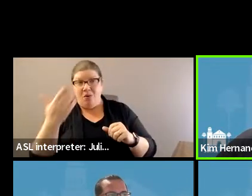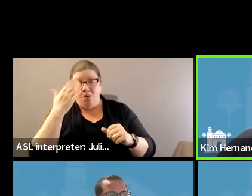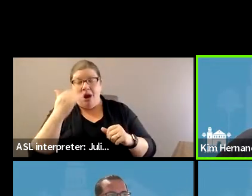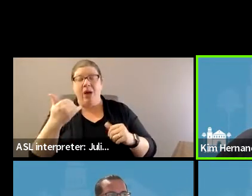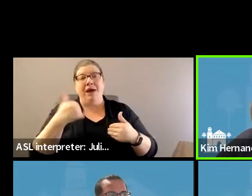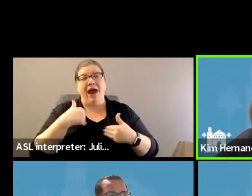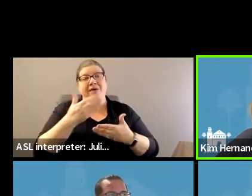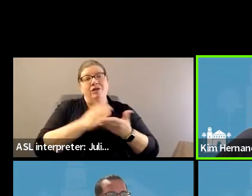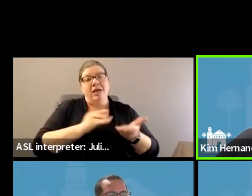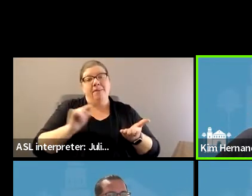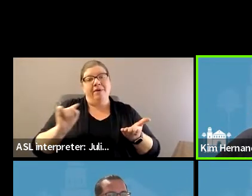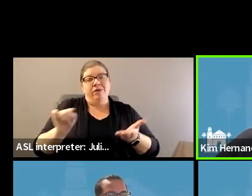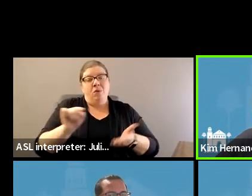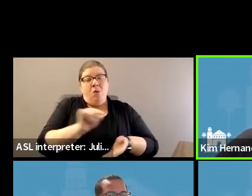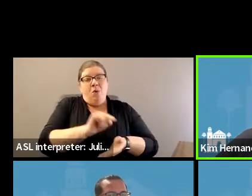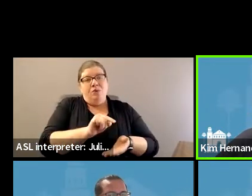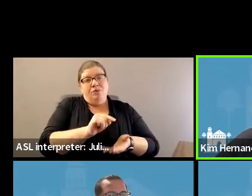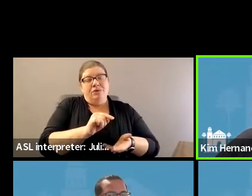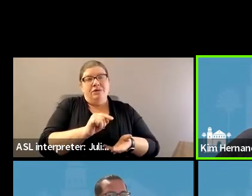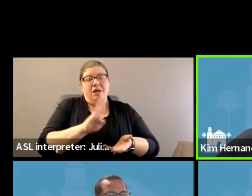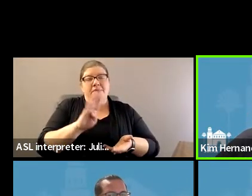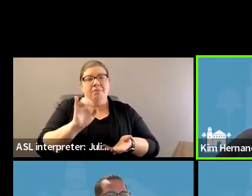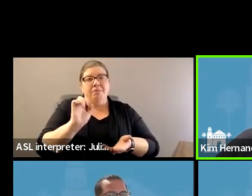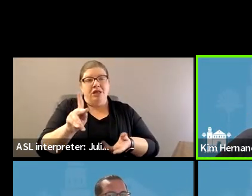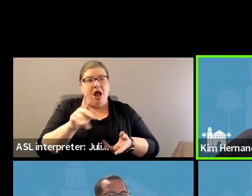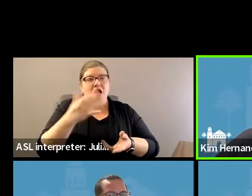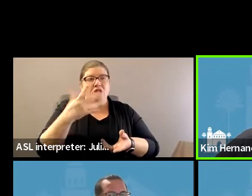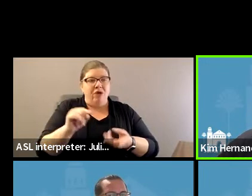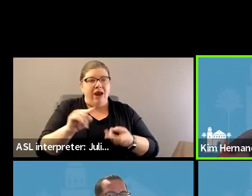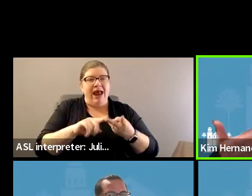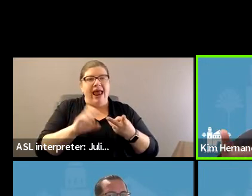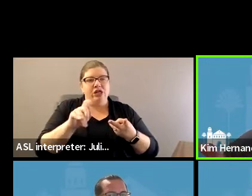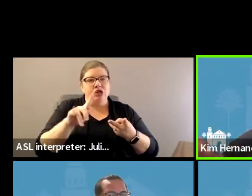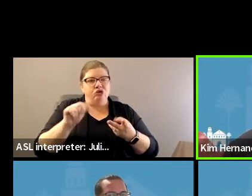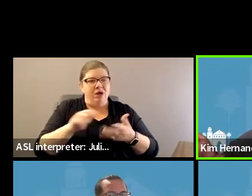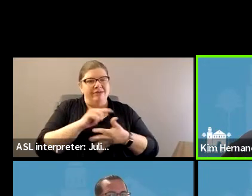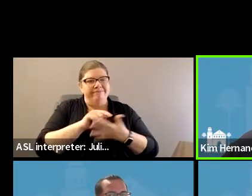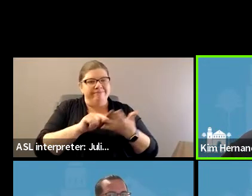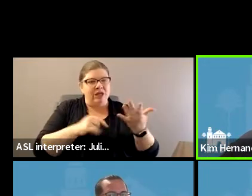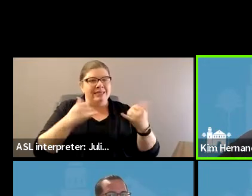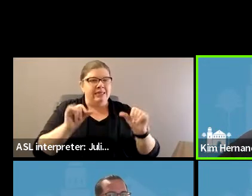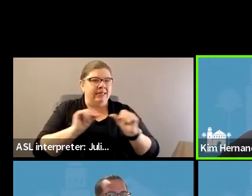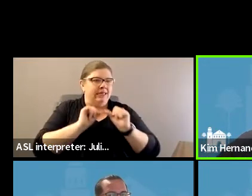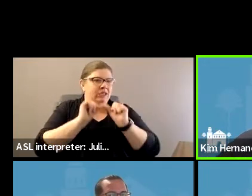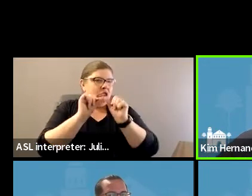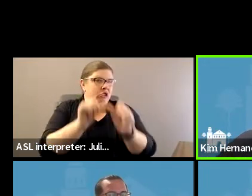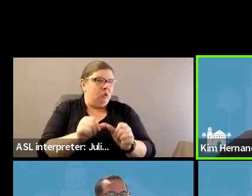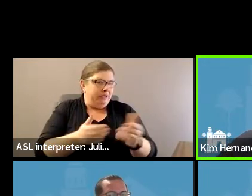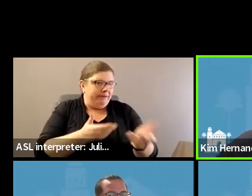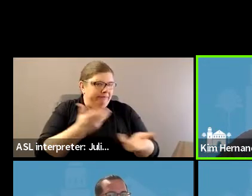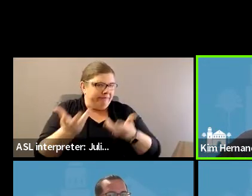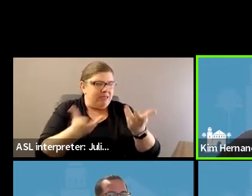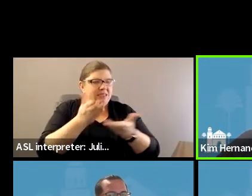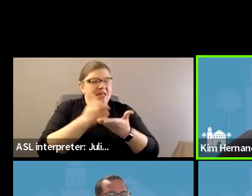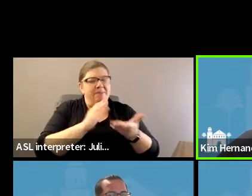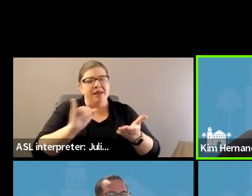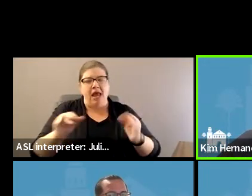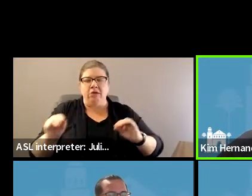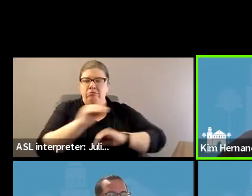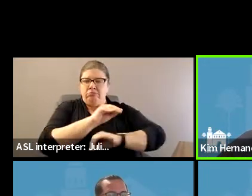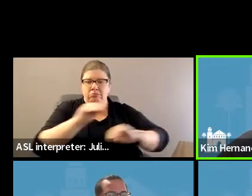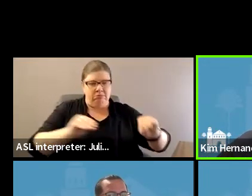those, the block grants and the ESSERs and those kinds of things that are still continuing on. So some of that could be